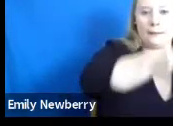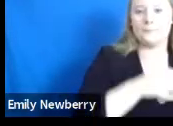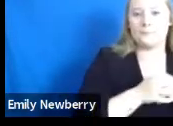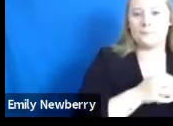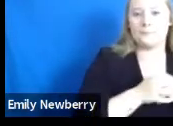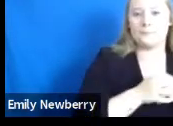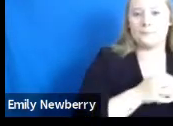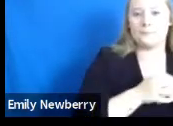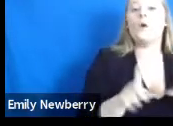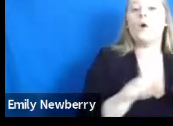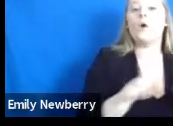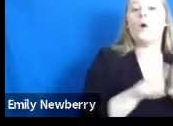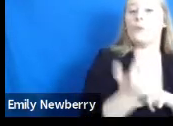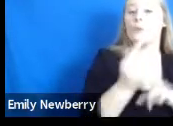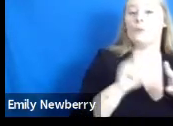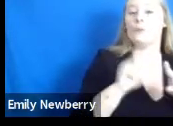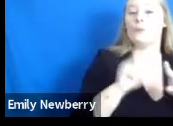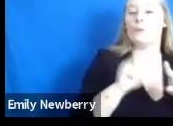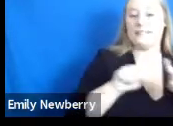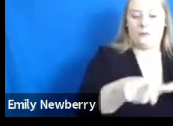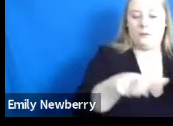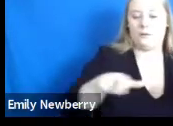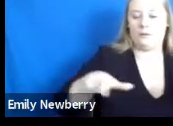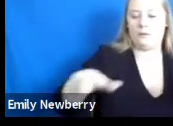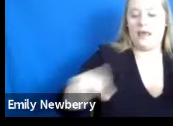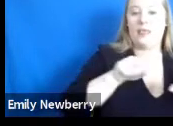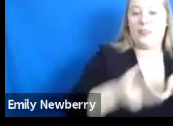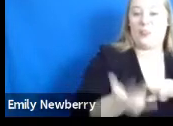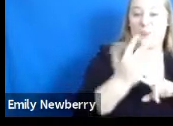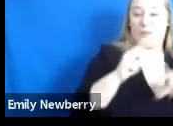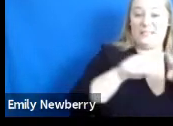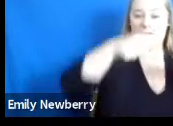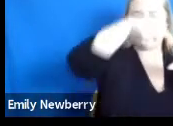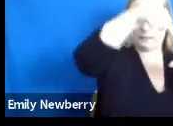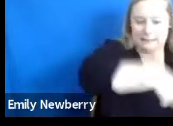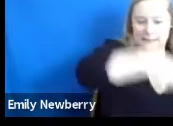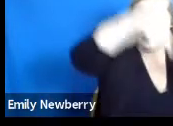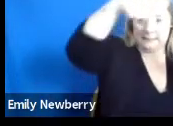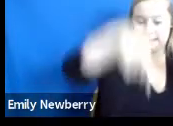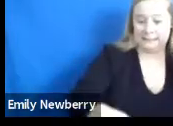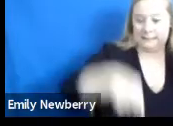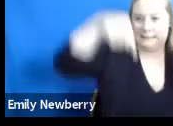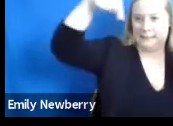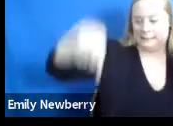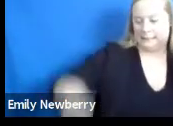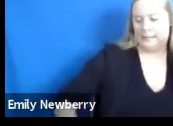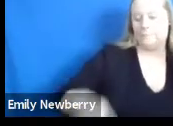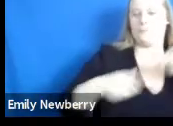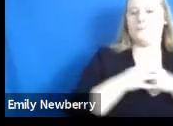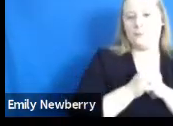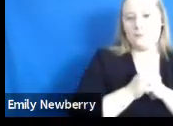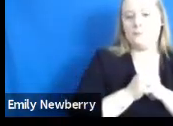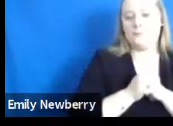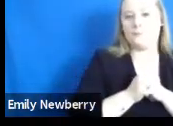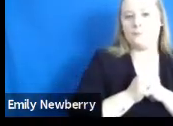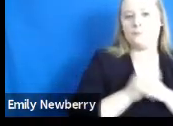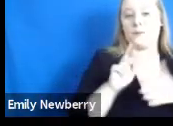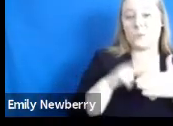irrigation, 3 different depths in the irrigation ditch. So the results of the initial